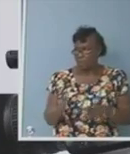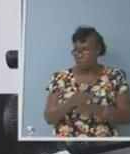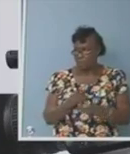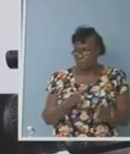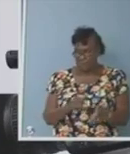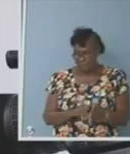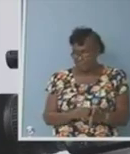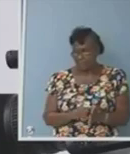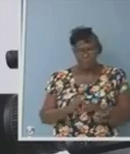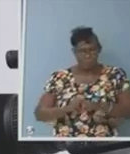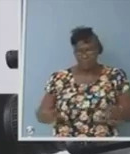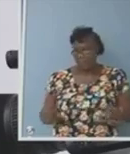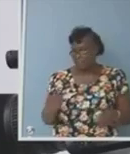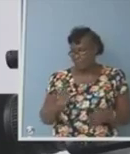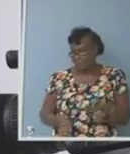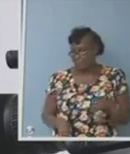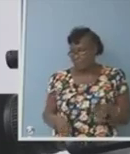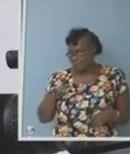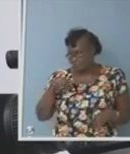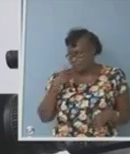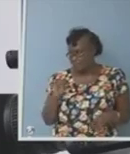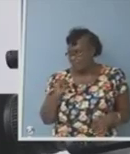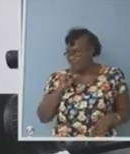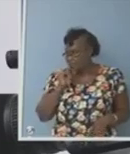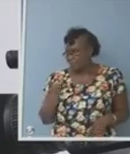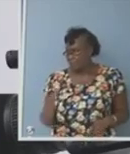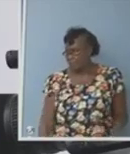that discussed at the last Executive